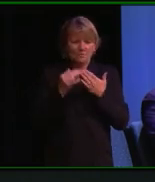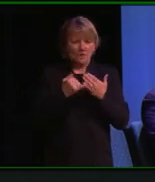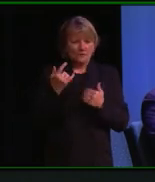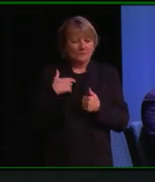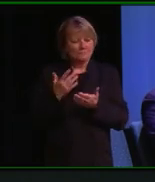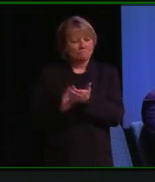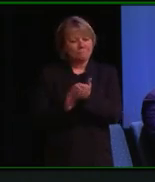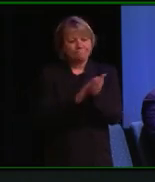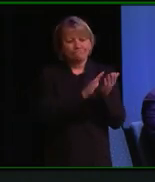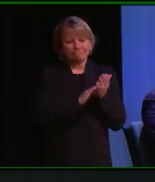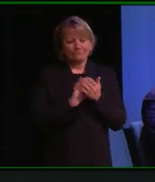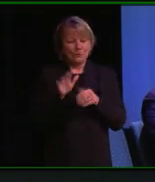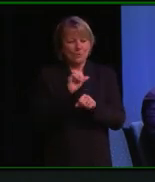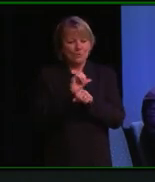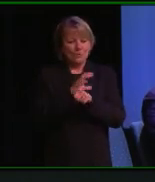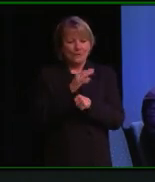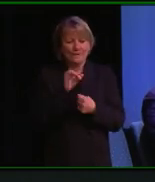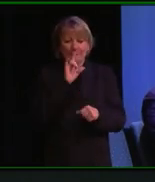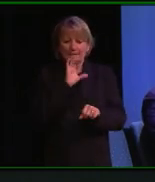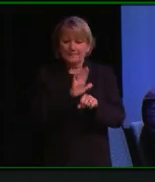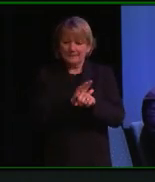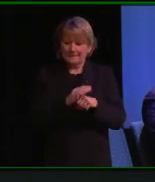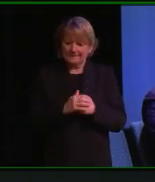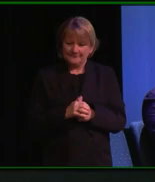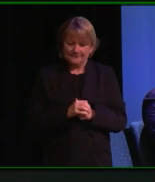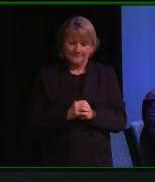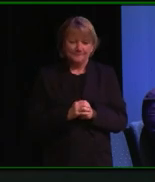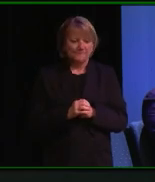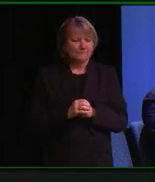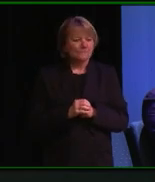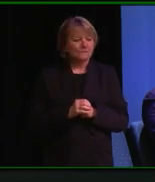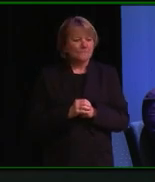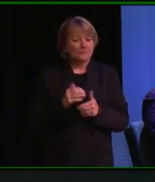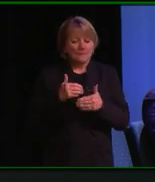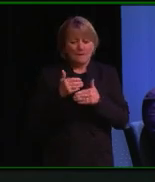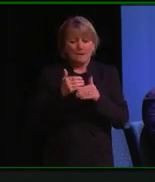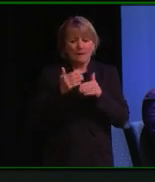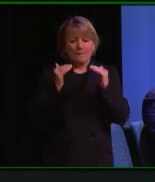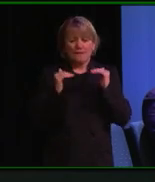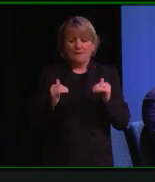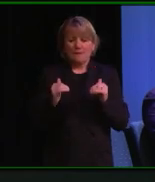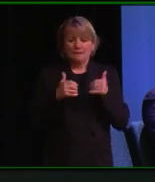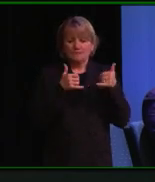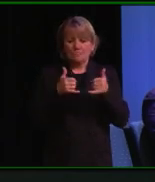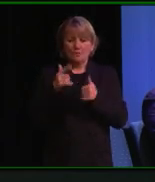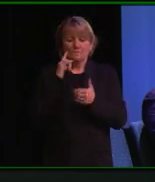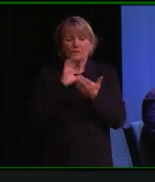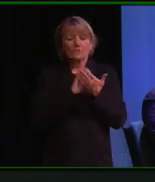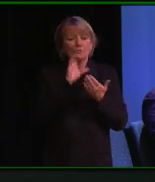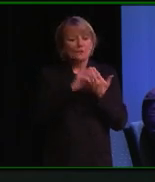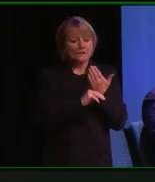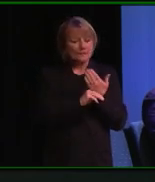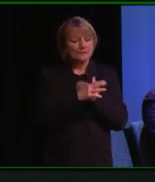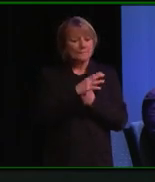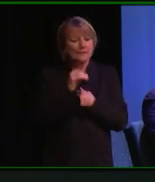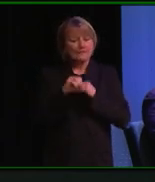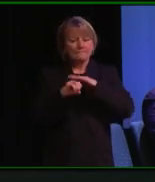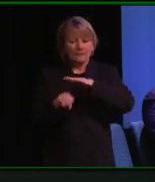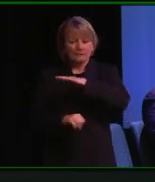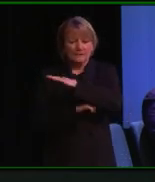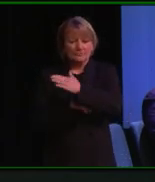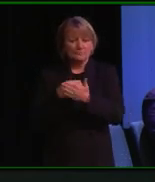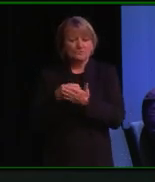applaud you for your work and for your commitment. Our next awards are the Curriculum Awards and Foundation